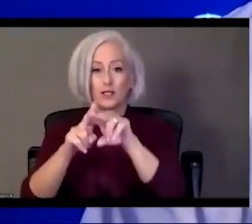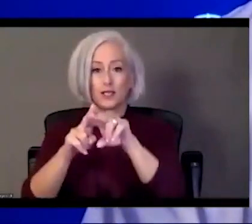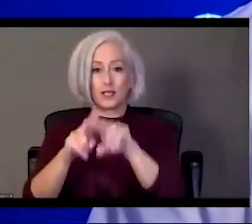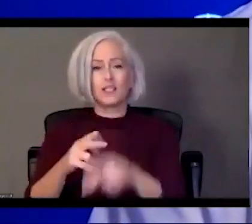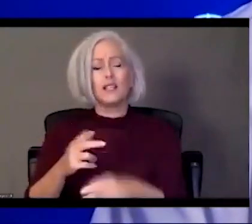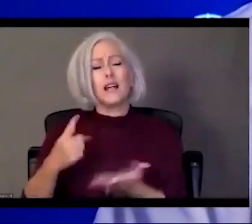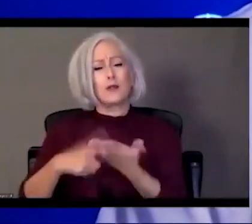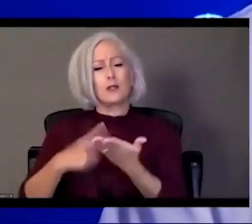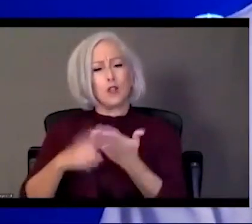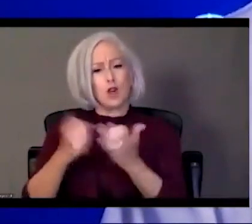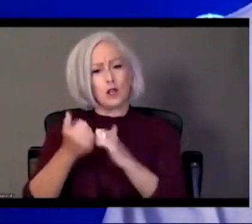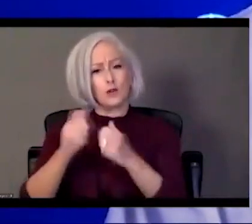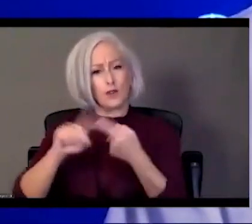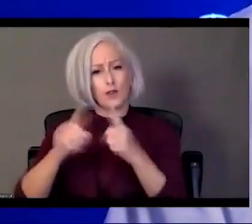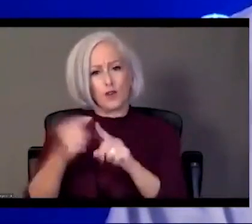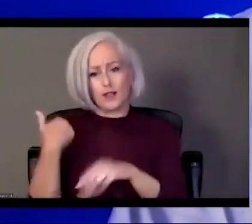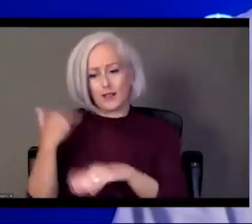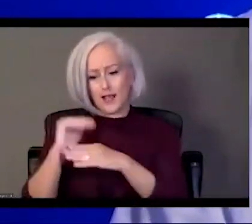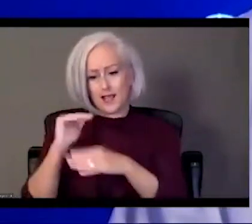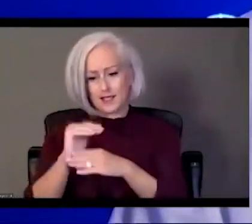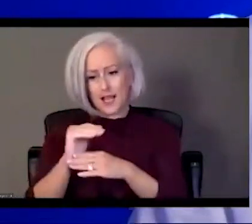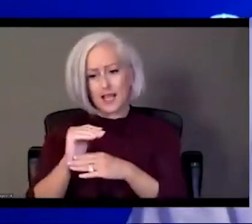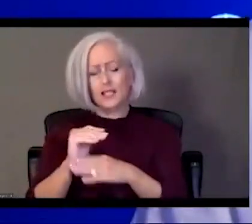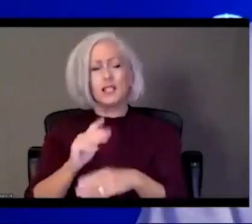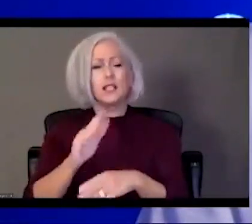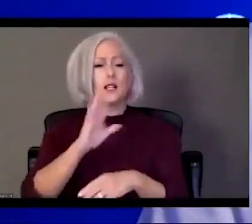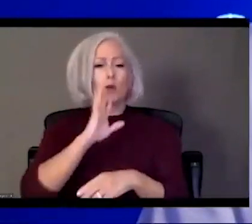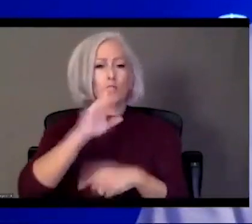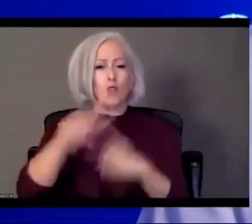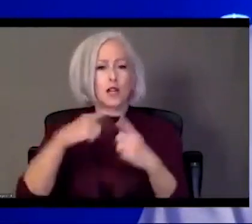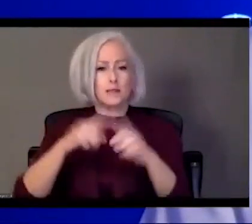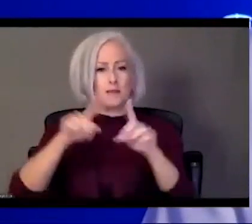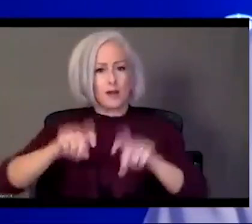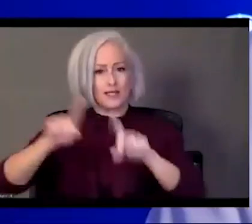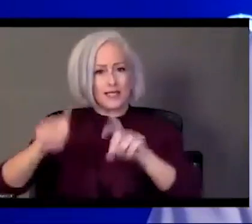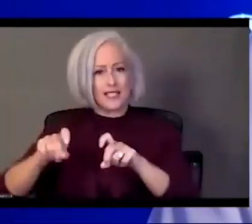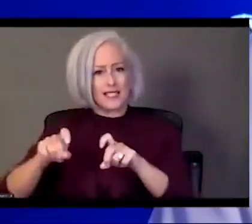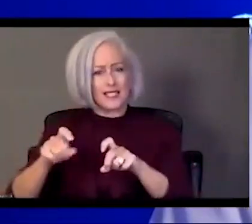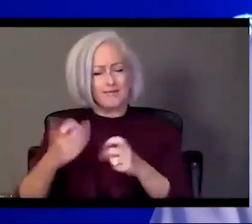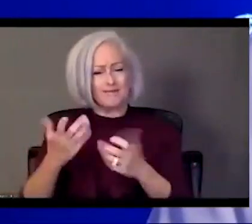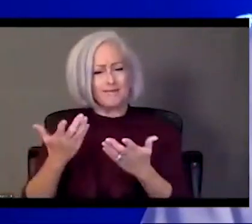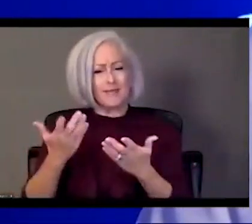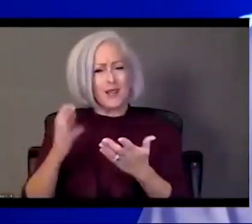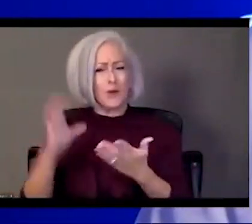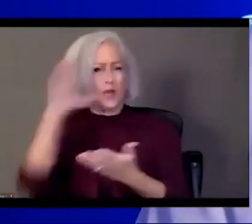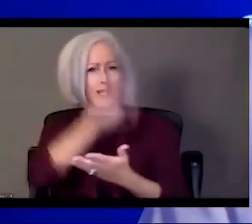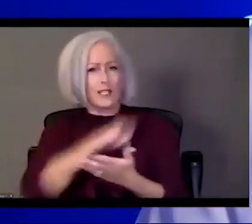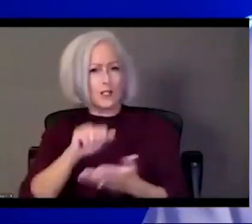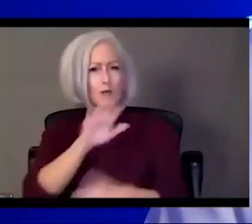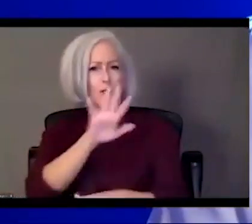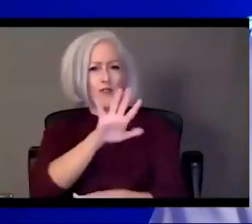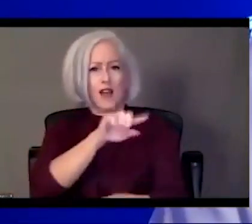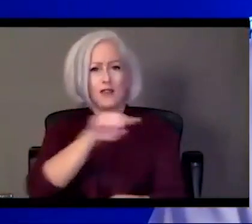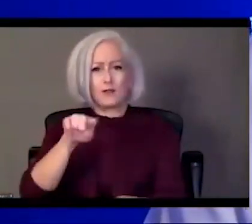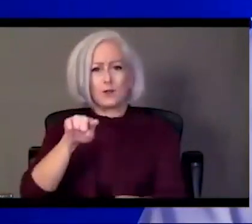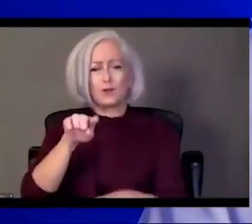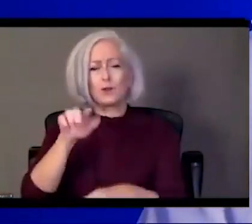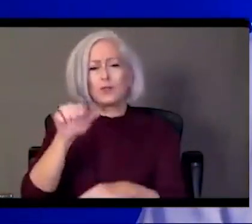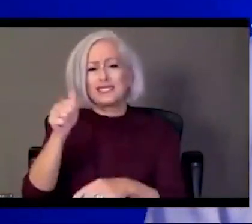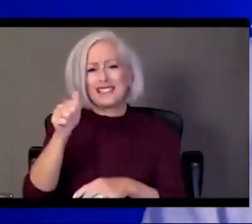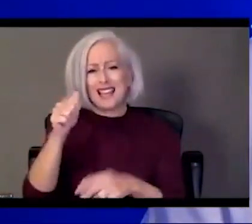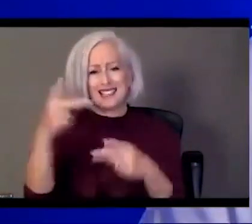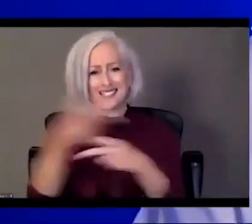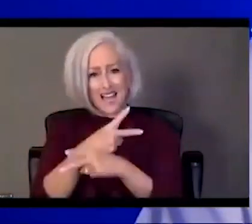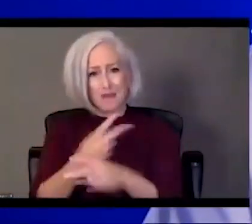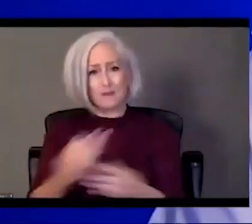months, about testing. I think we probably have to assume there's 5 to 10 times more of the actual cases, and just